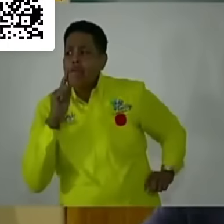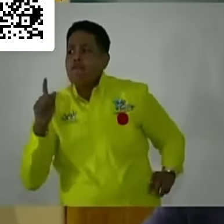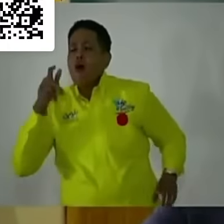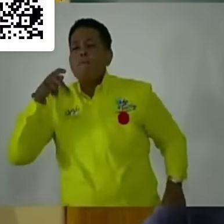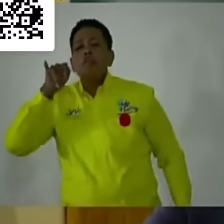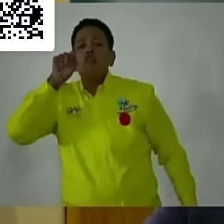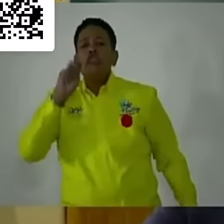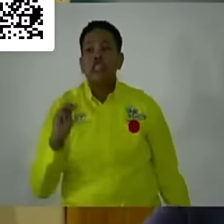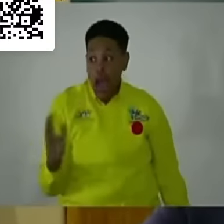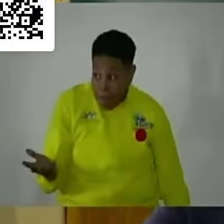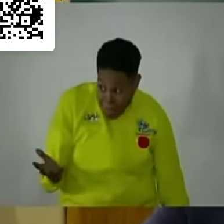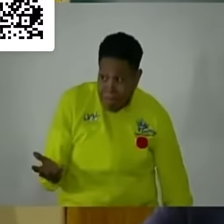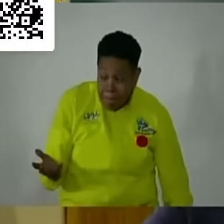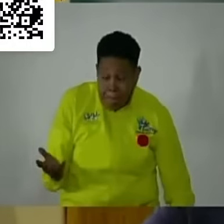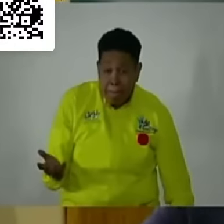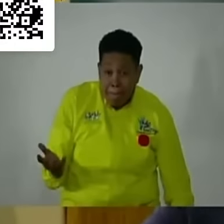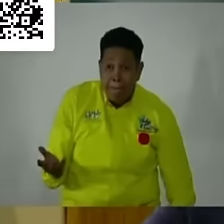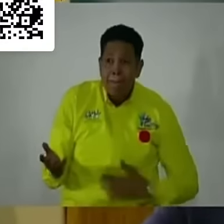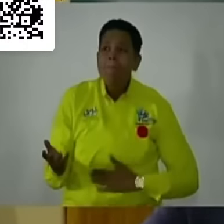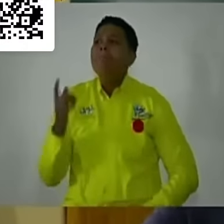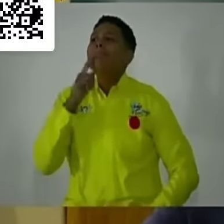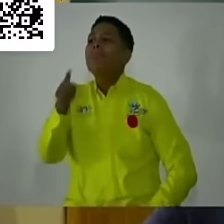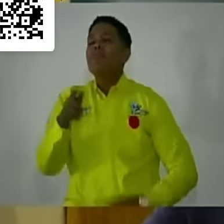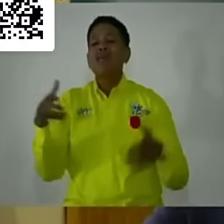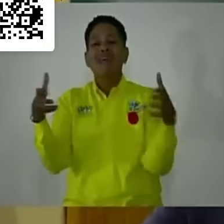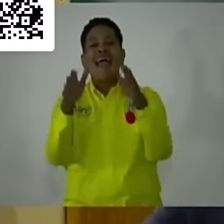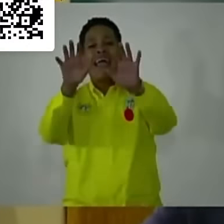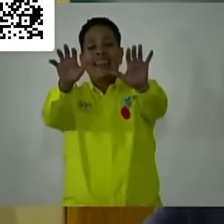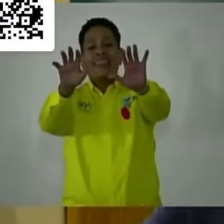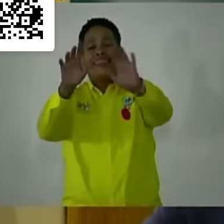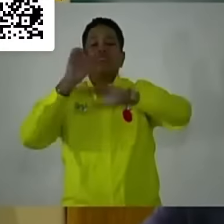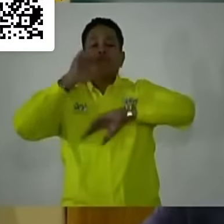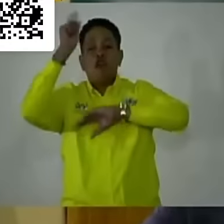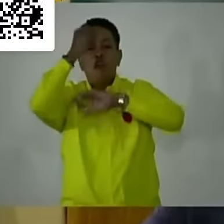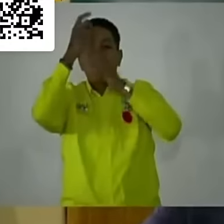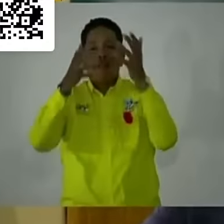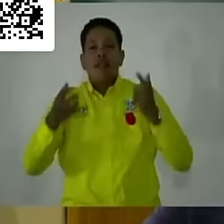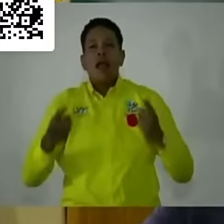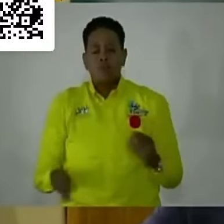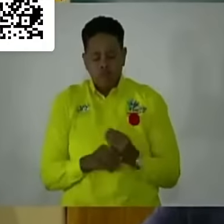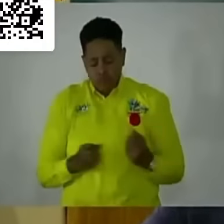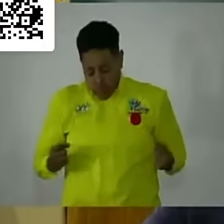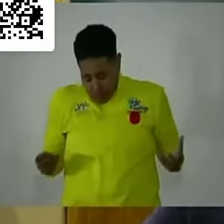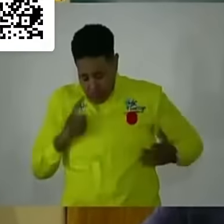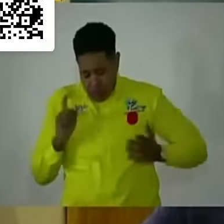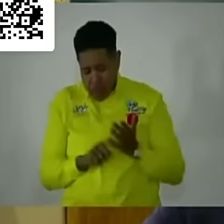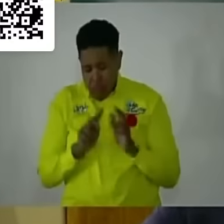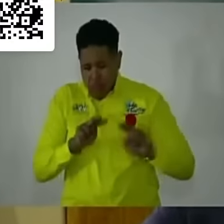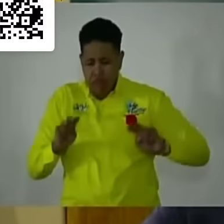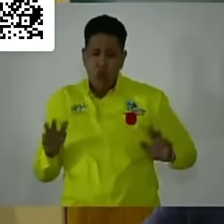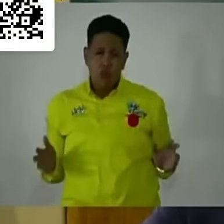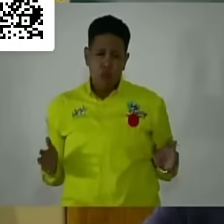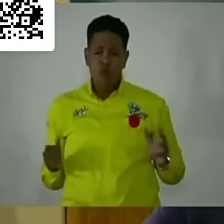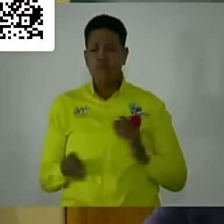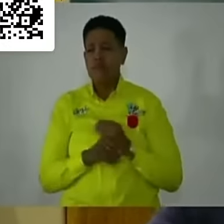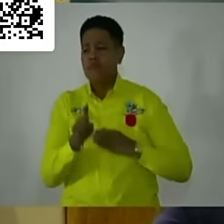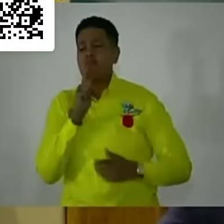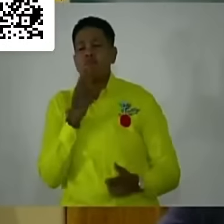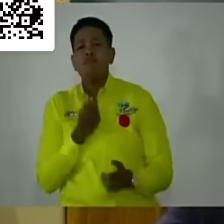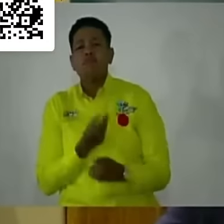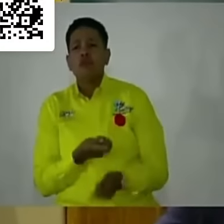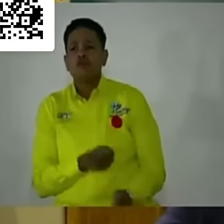Petrojam as an entity of the government. So the reality is that